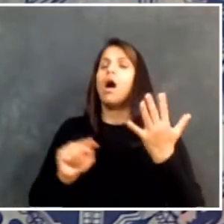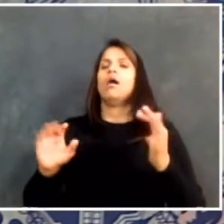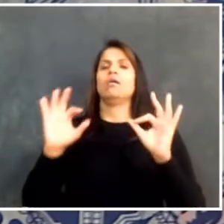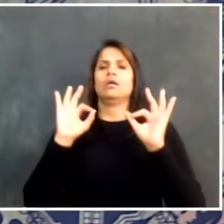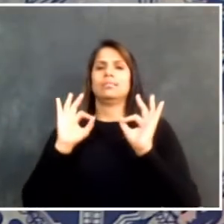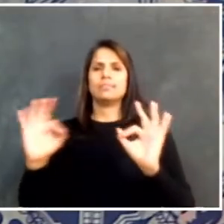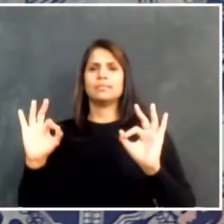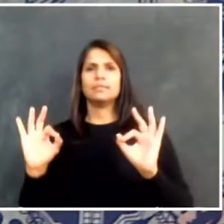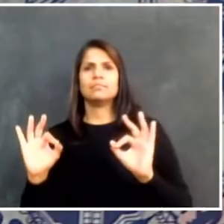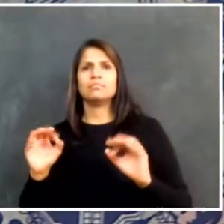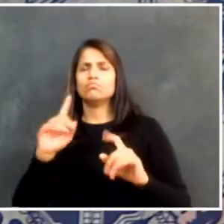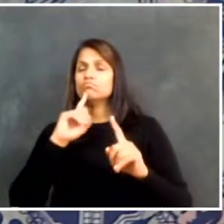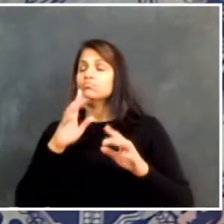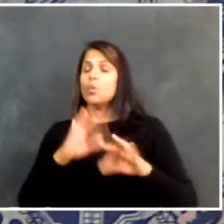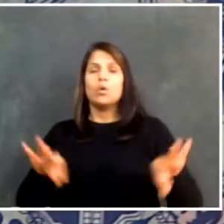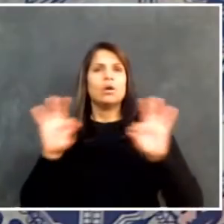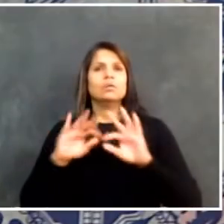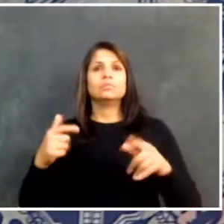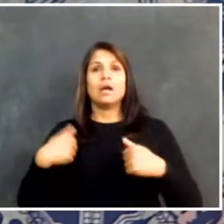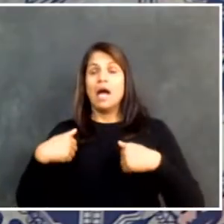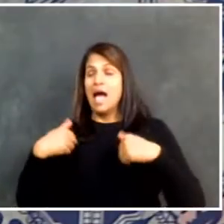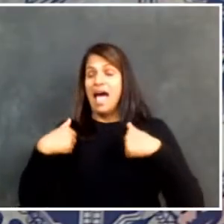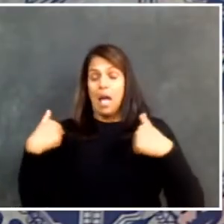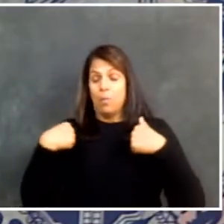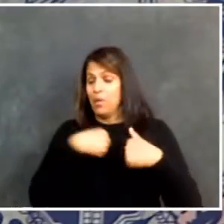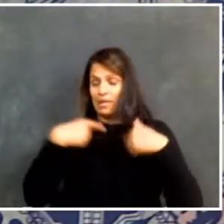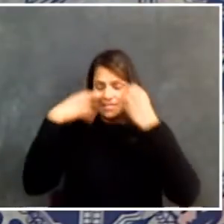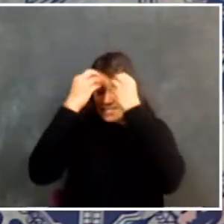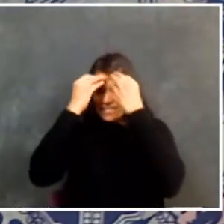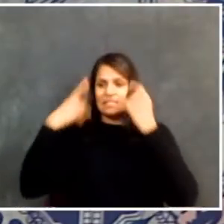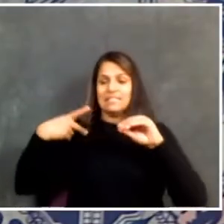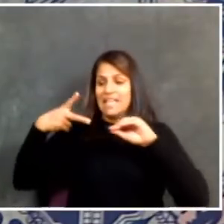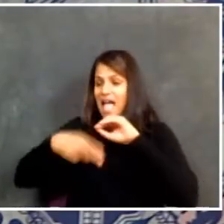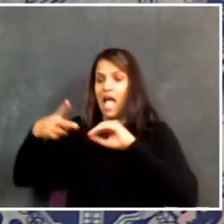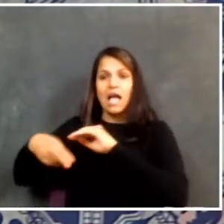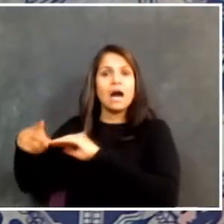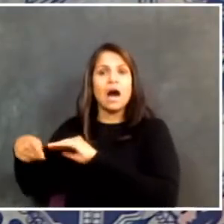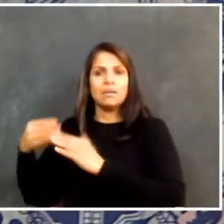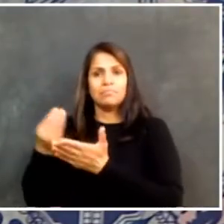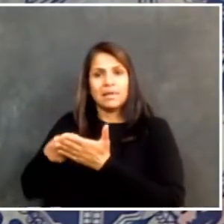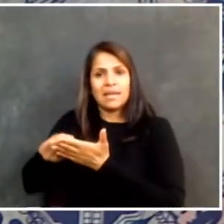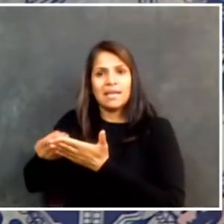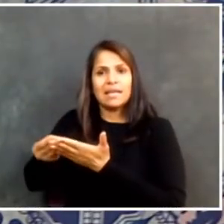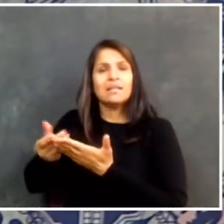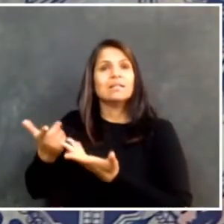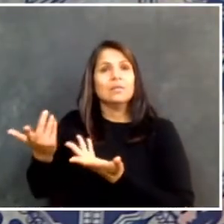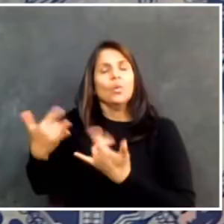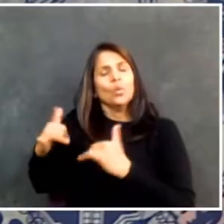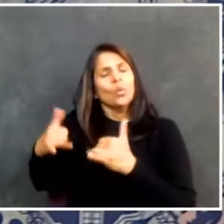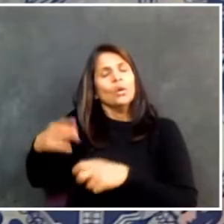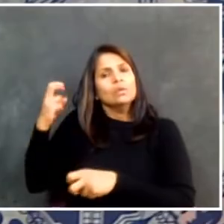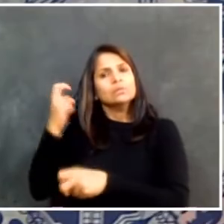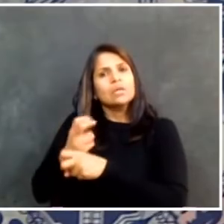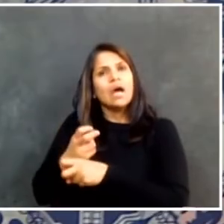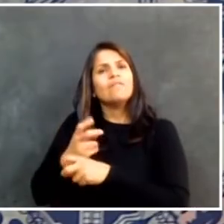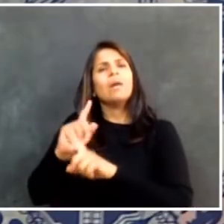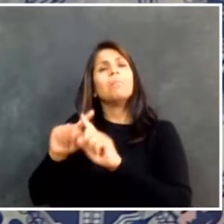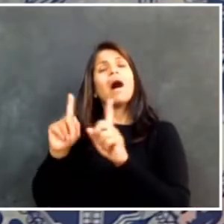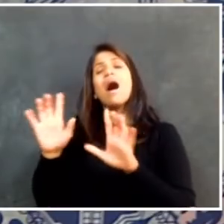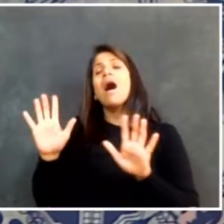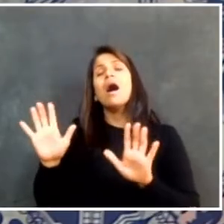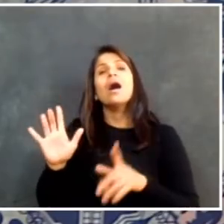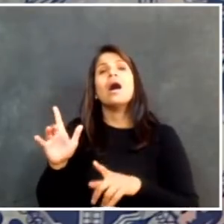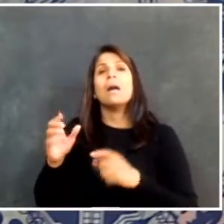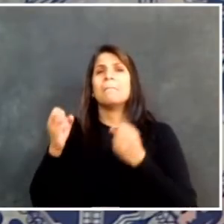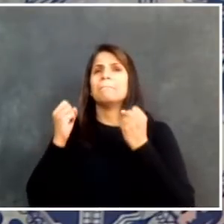do all we can, but there's a lot of things we just can't cut. So we have to keep fighting for the support we deserve